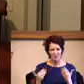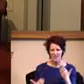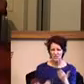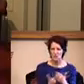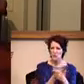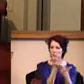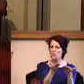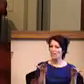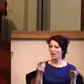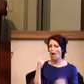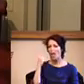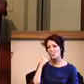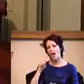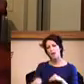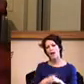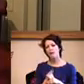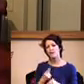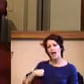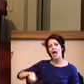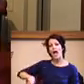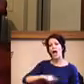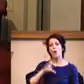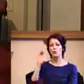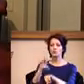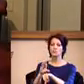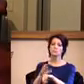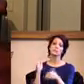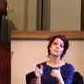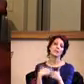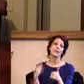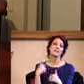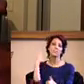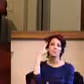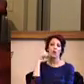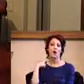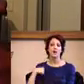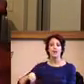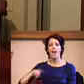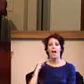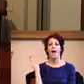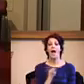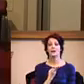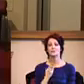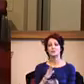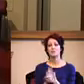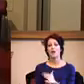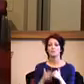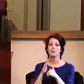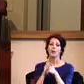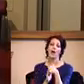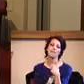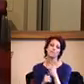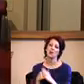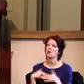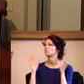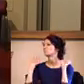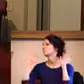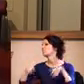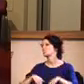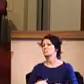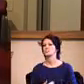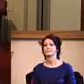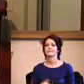I thought about our congregation I said you know sometimes it would be so easy for us just to get so comfortable just to think well we've done it we're here